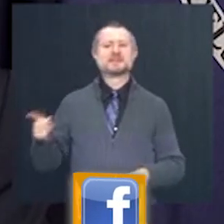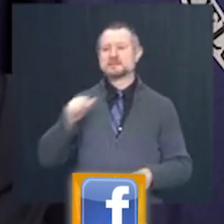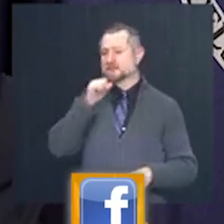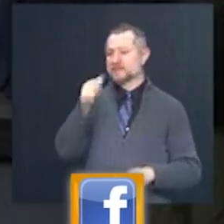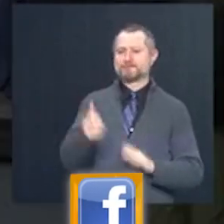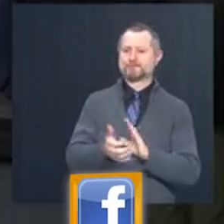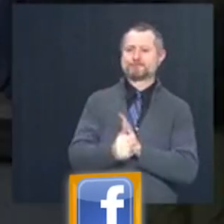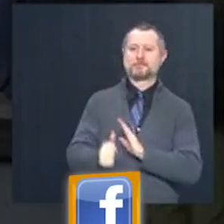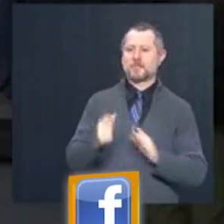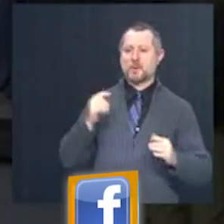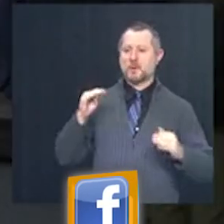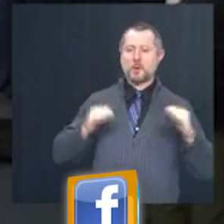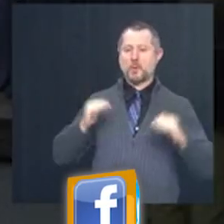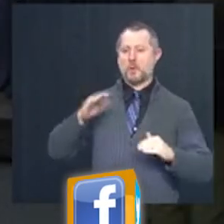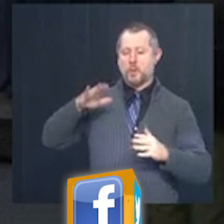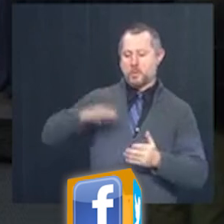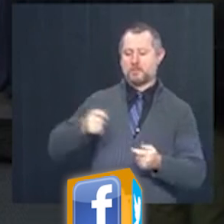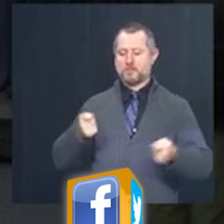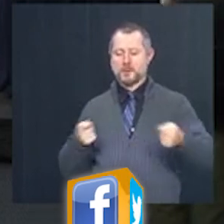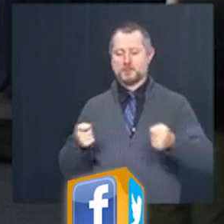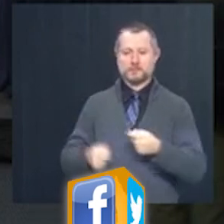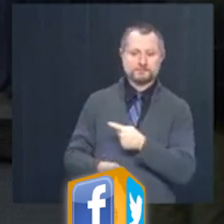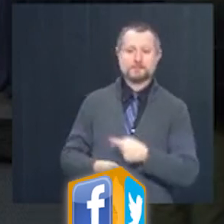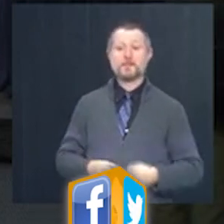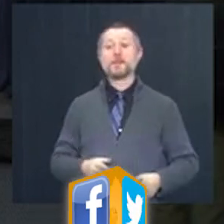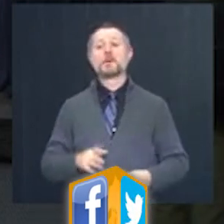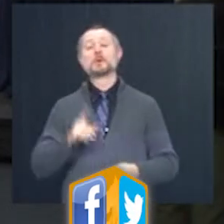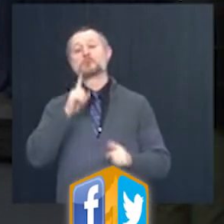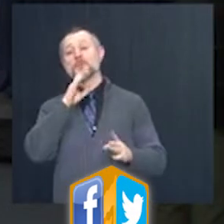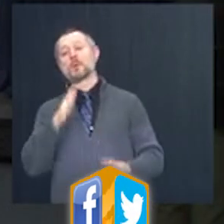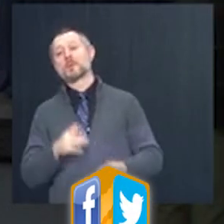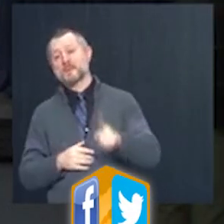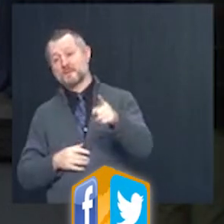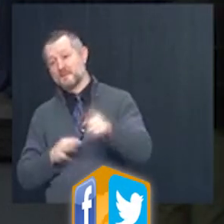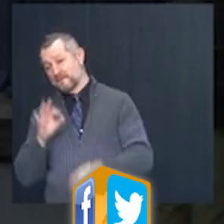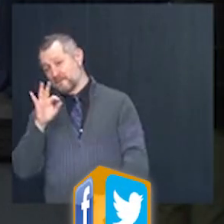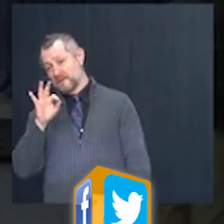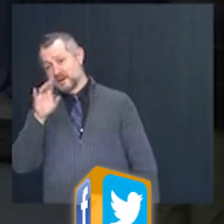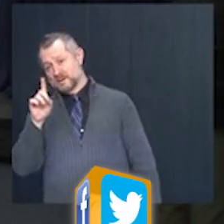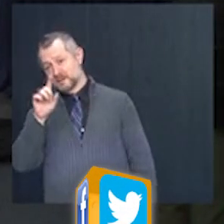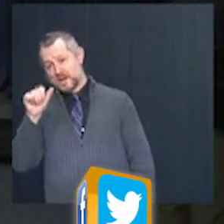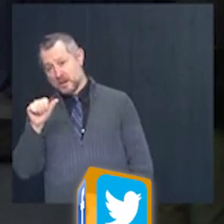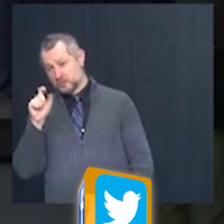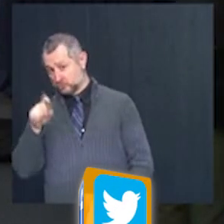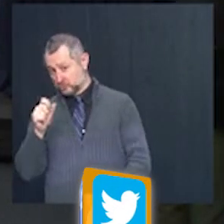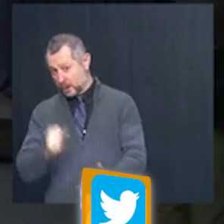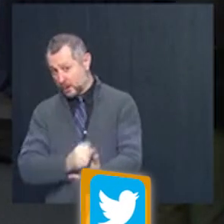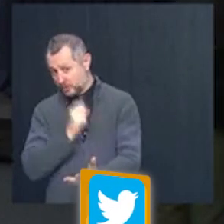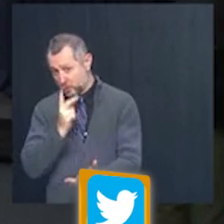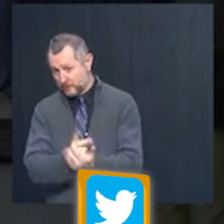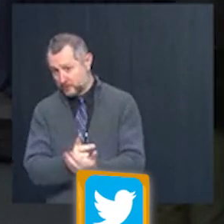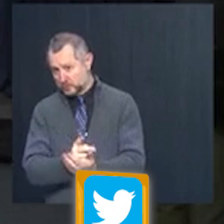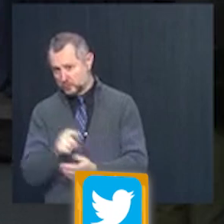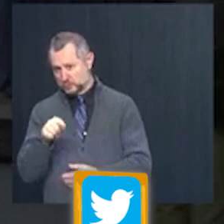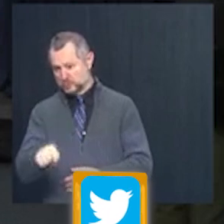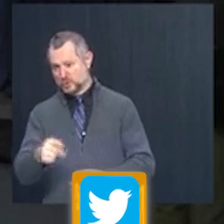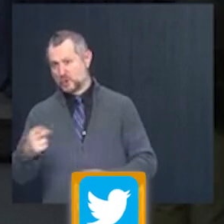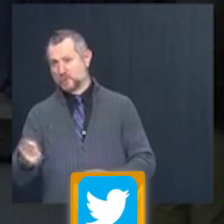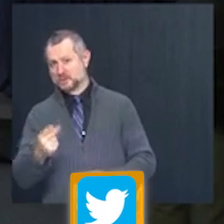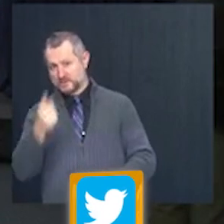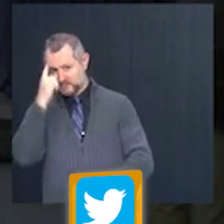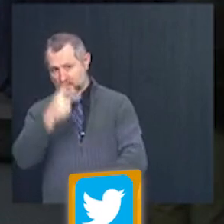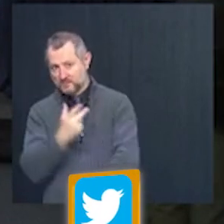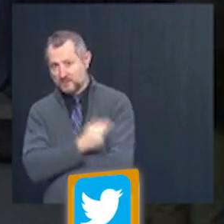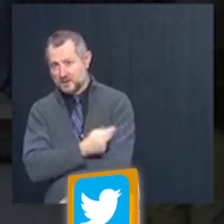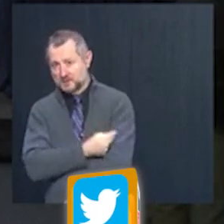more. On the vaccine, the FDA is supposed to offer approval as soon as Thursday. Would the mechanics